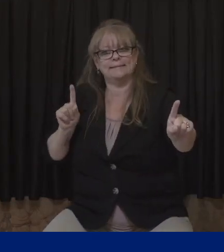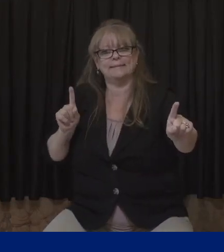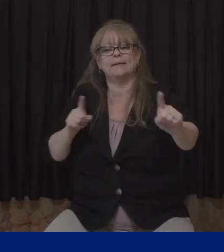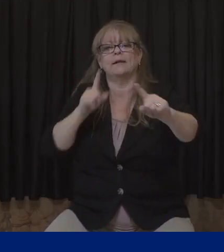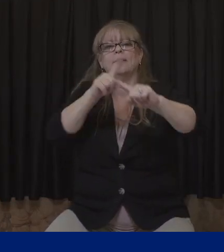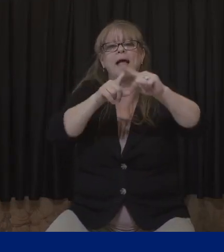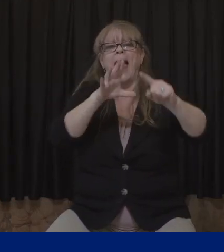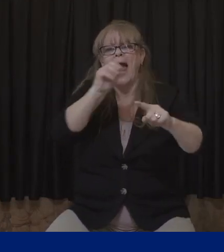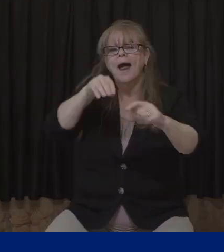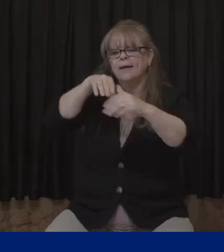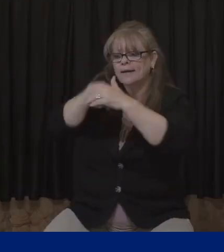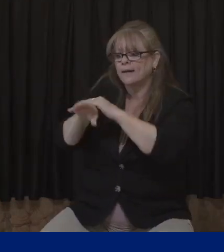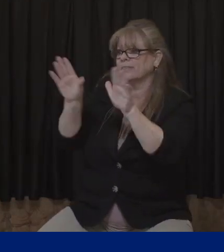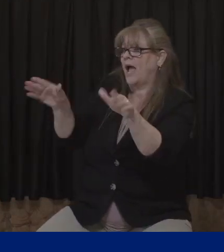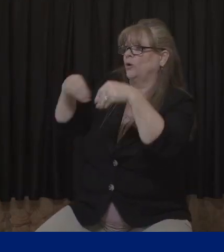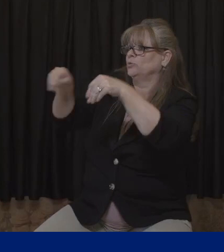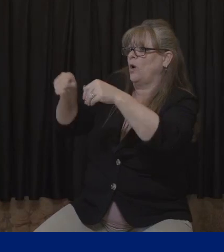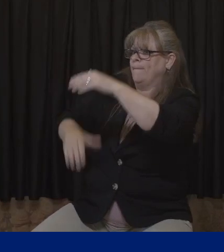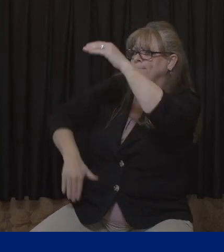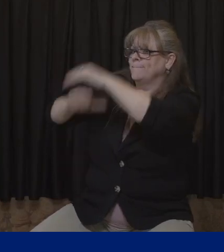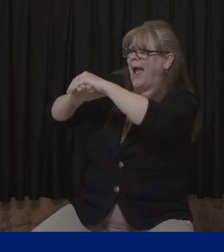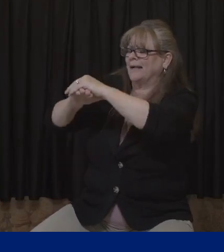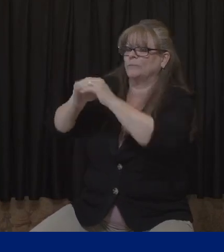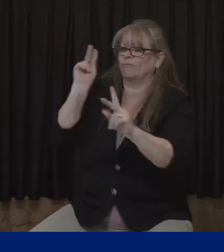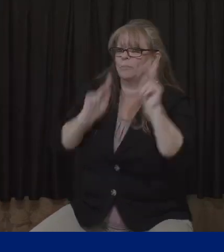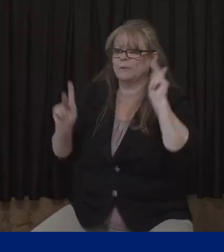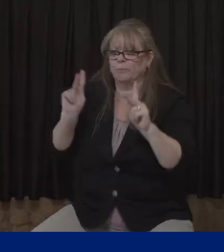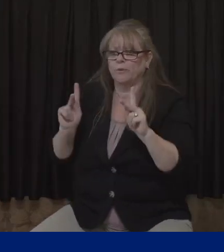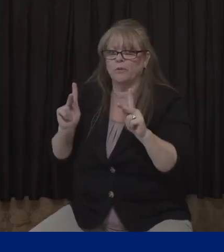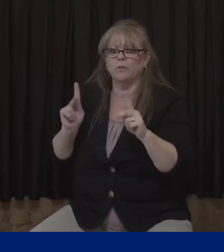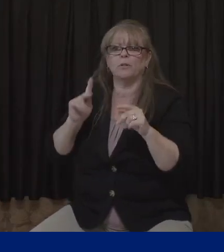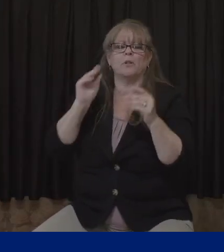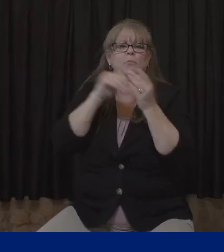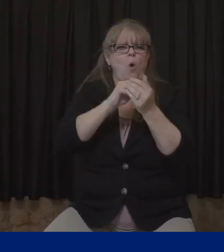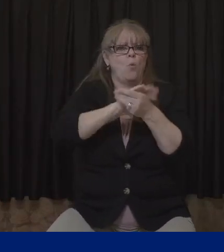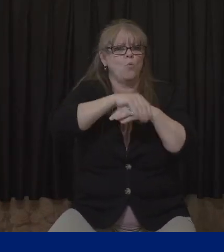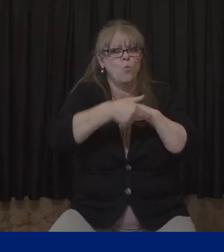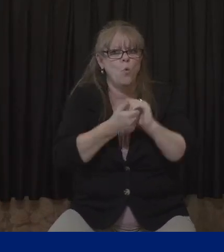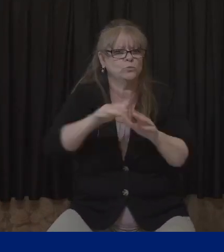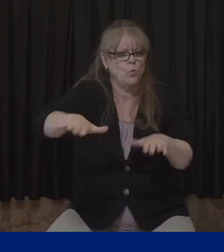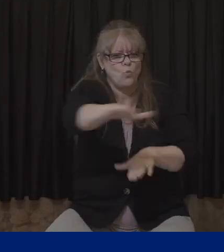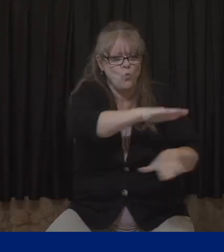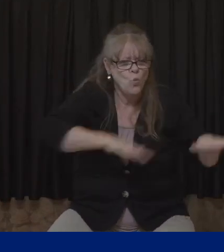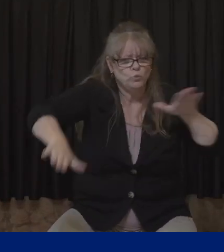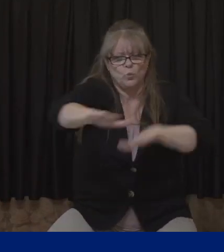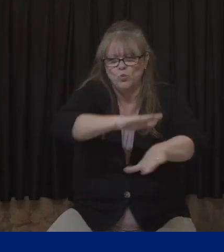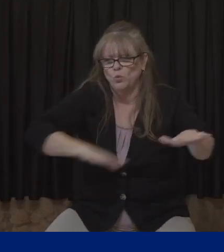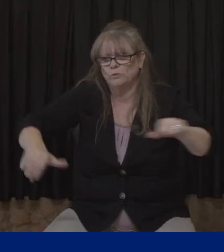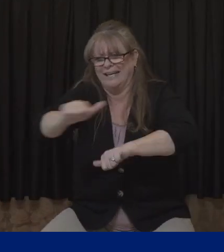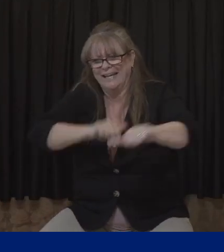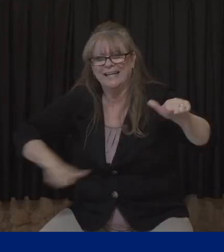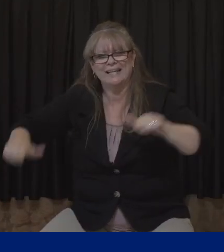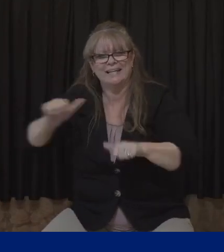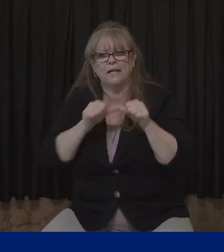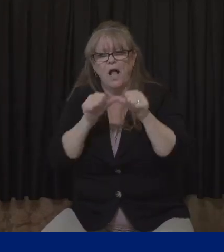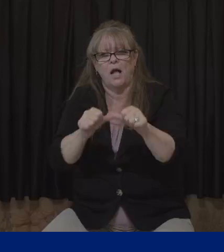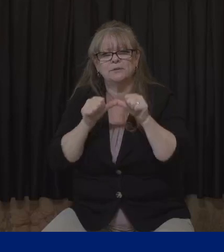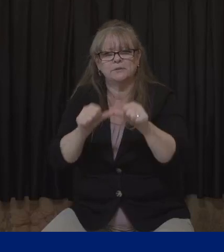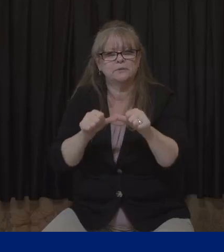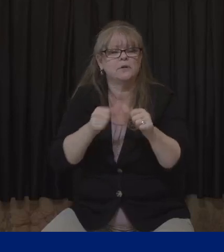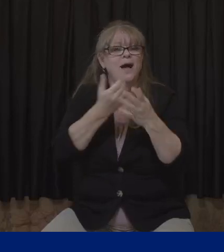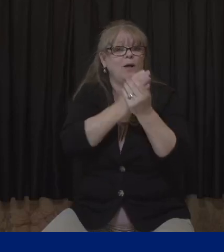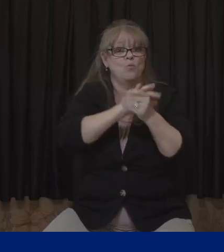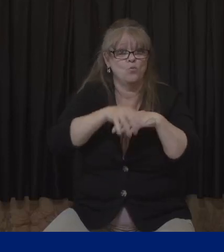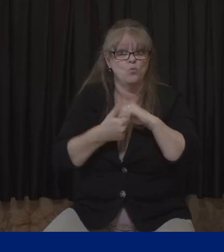of surfaces, increased air ventilation, and the employees will all be wearing facial masks. And across the state, employers have time to learn